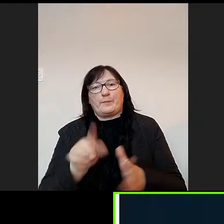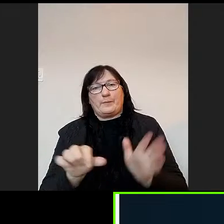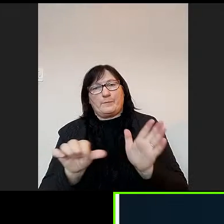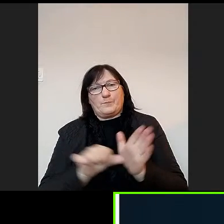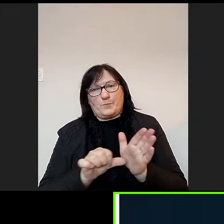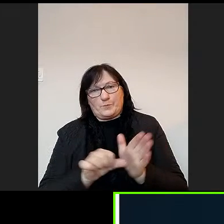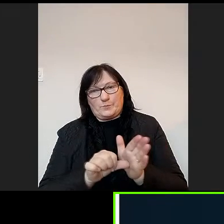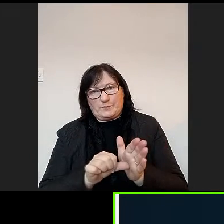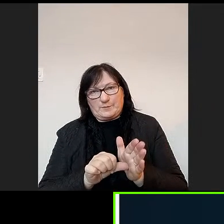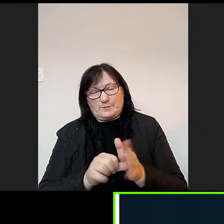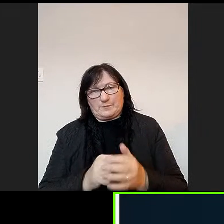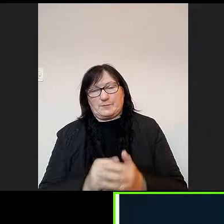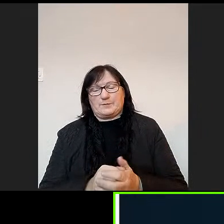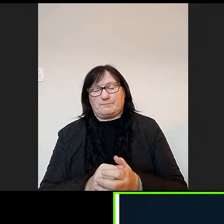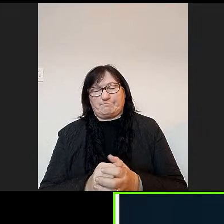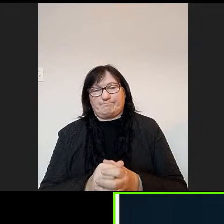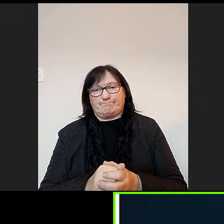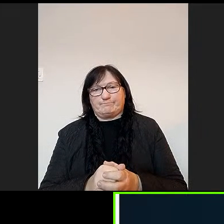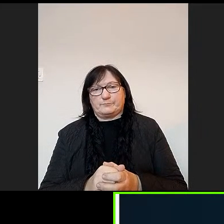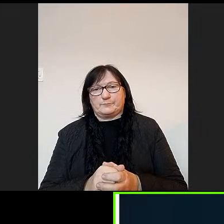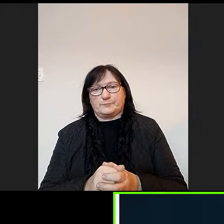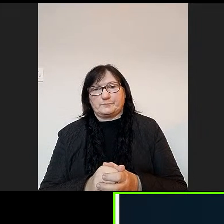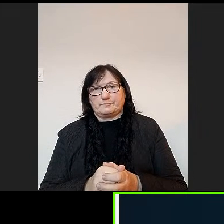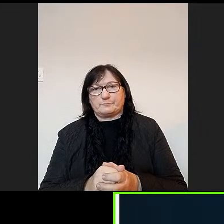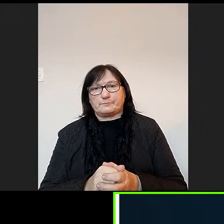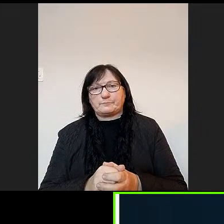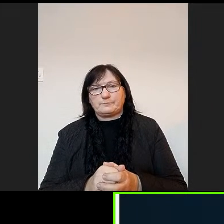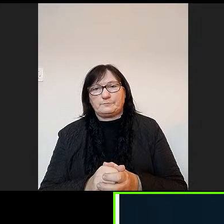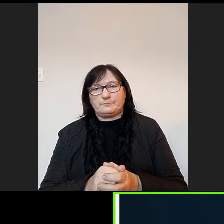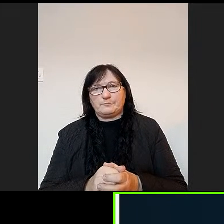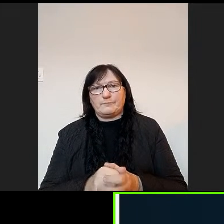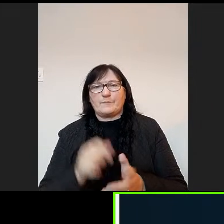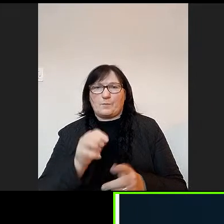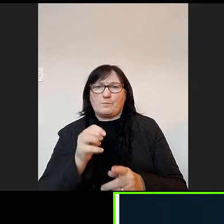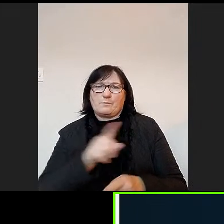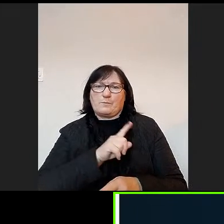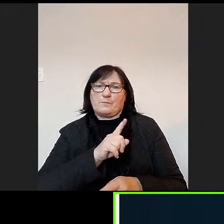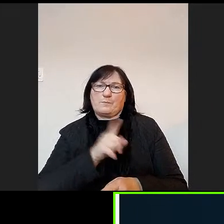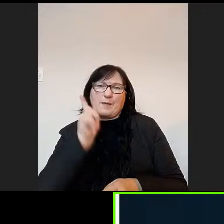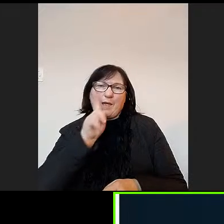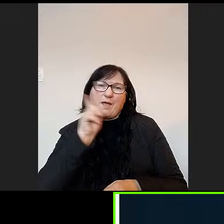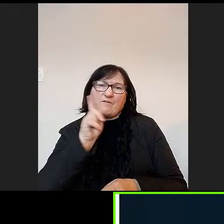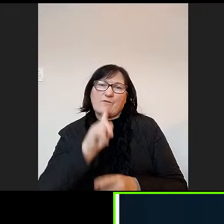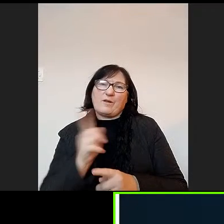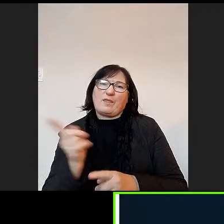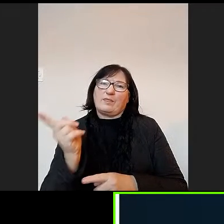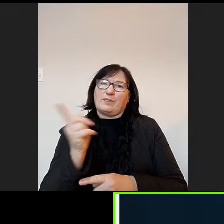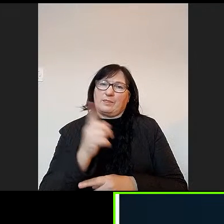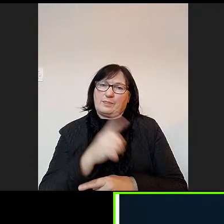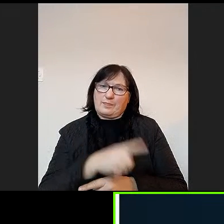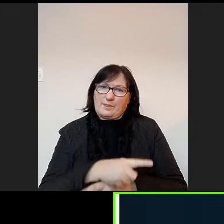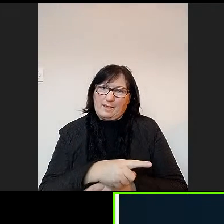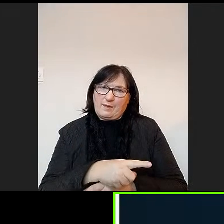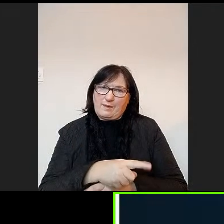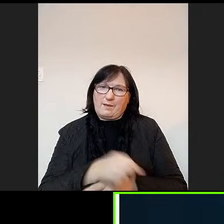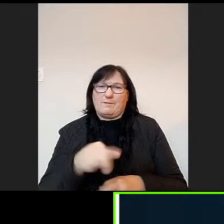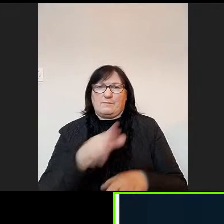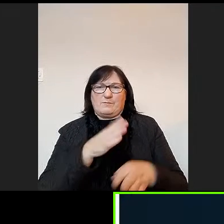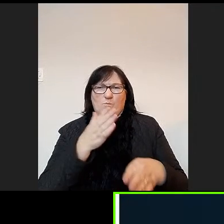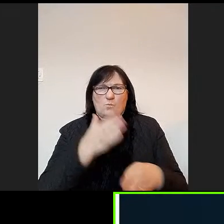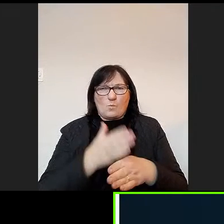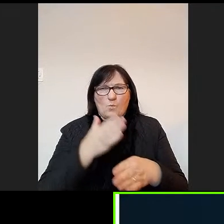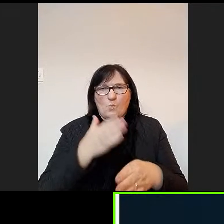Program Director is that almost on a daily basis, at an operational level, we are